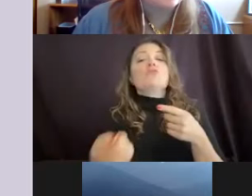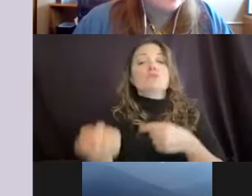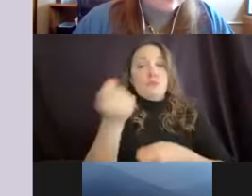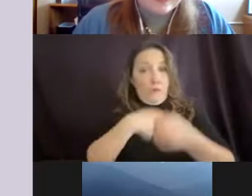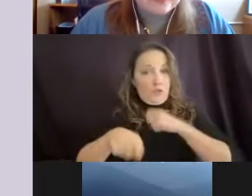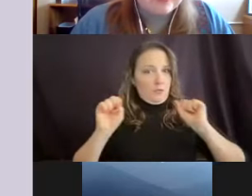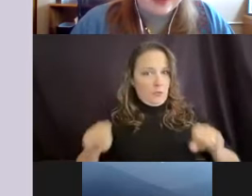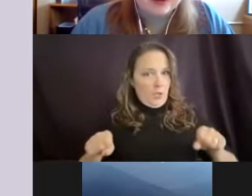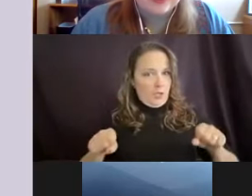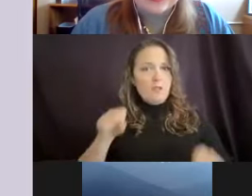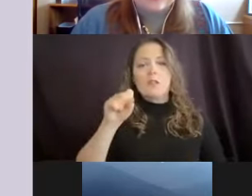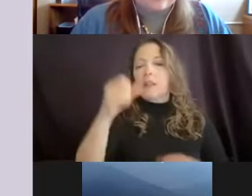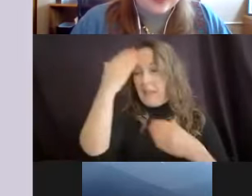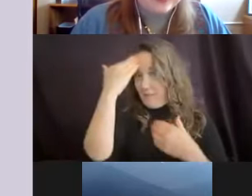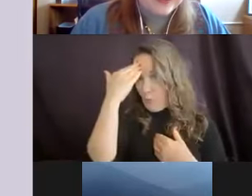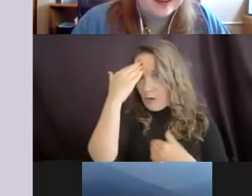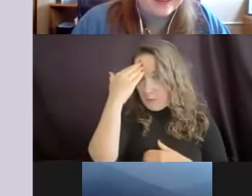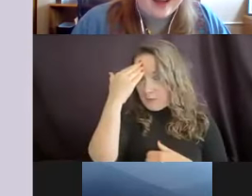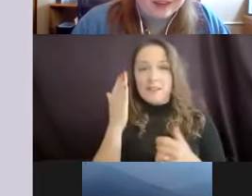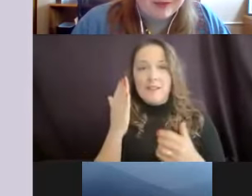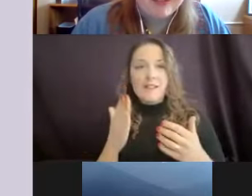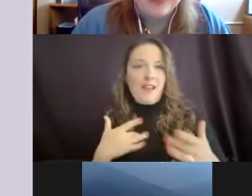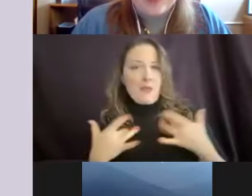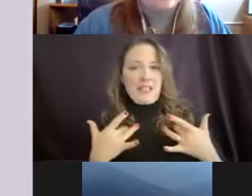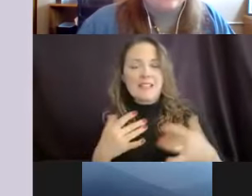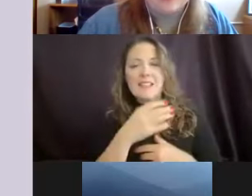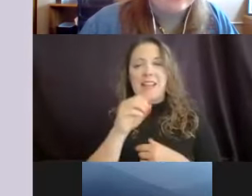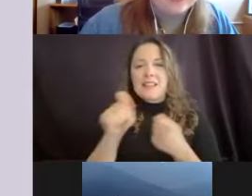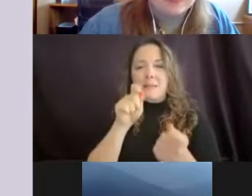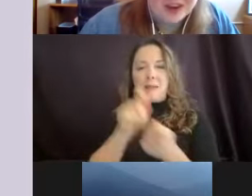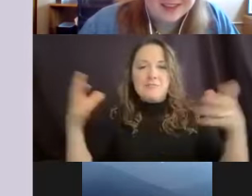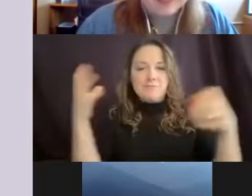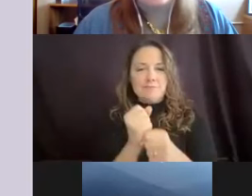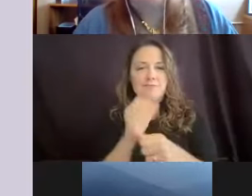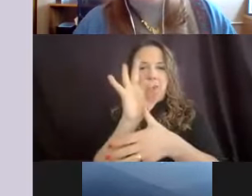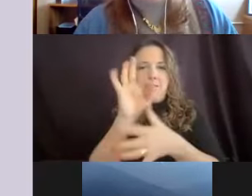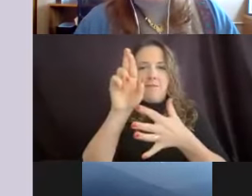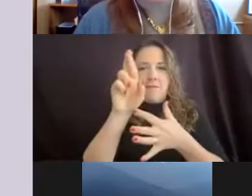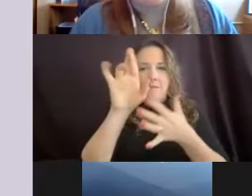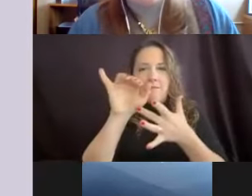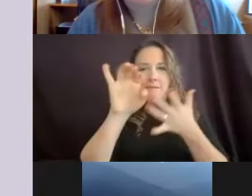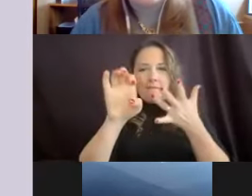It's like fries. Planned Parenthood has a really great acronym for that. Consent is like fries.